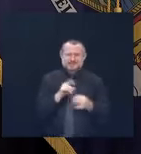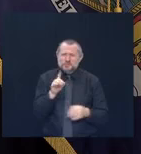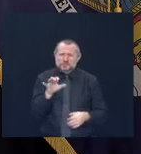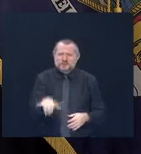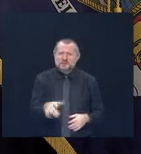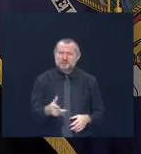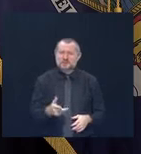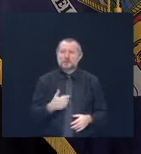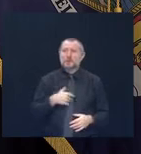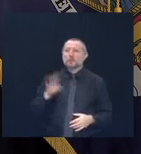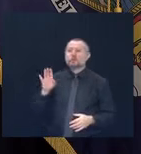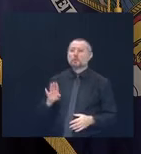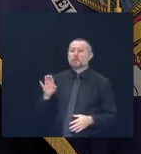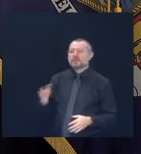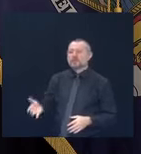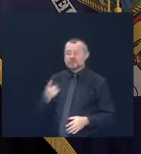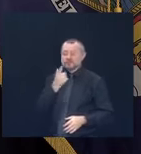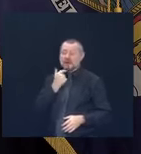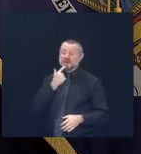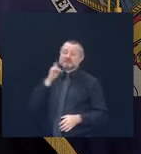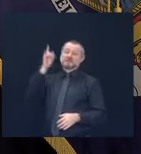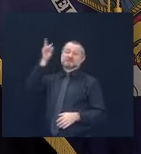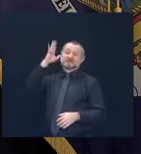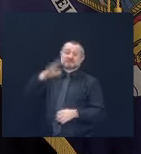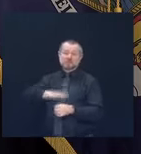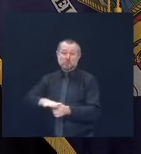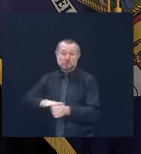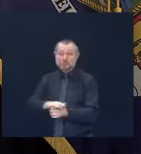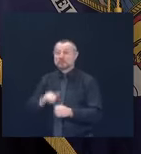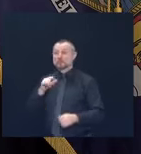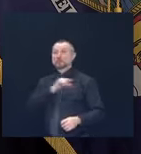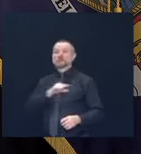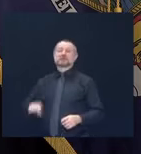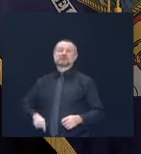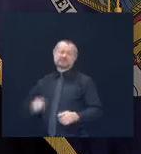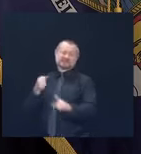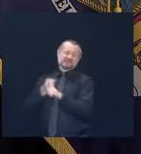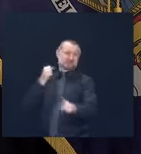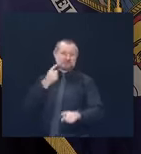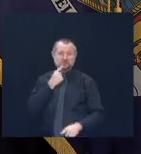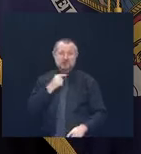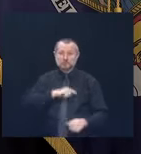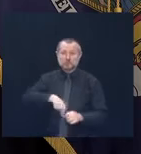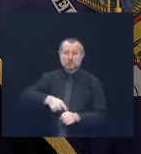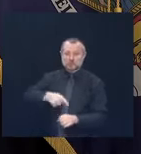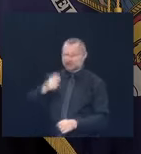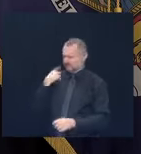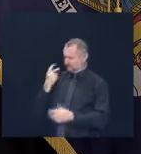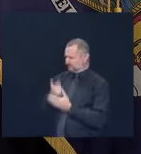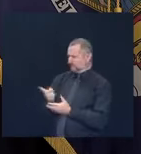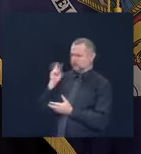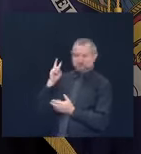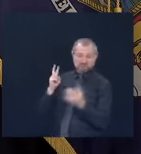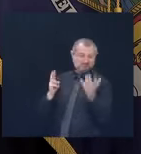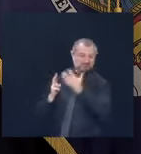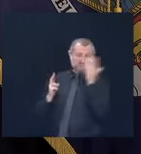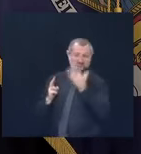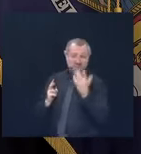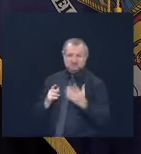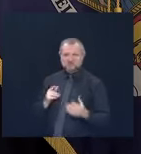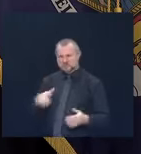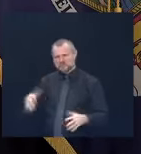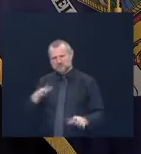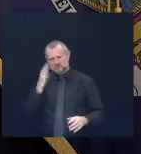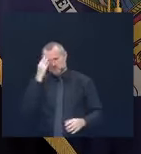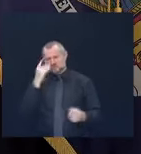Brooklyn was a red zone, and Queens, right, 2 weeks ago. So we did this. It